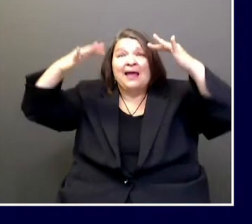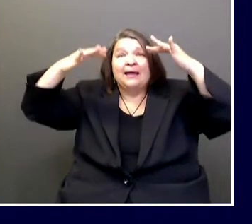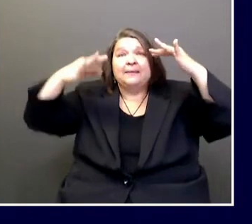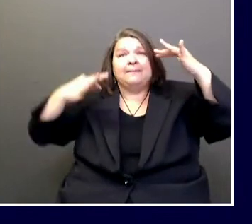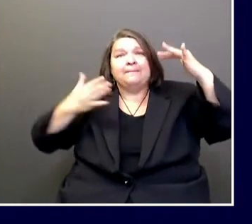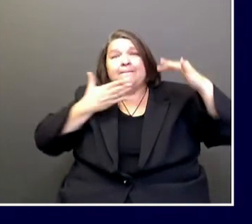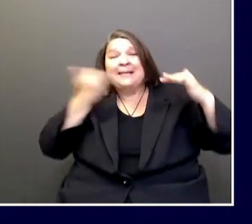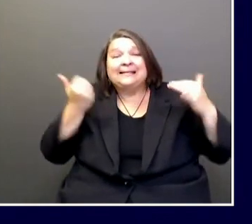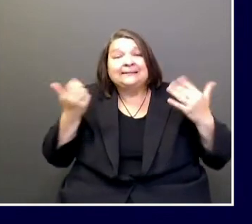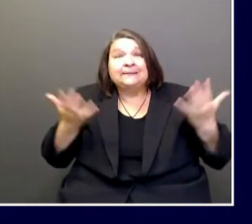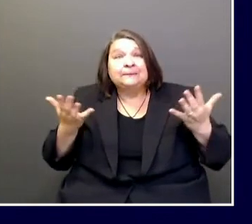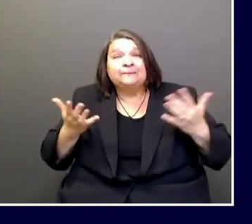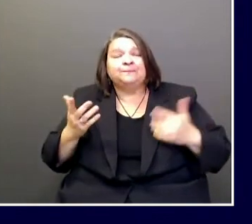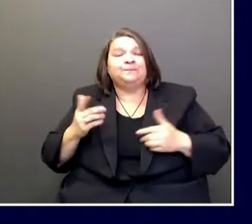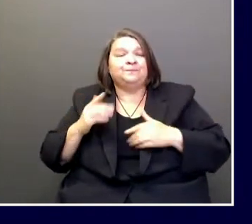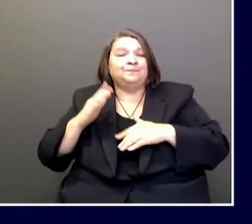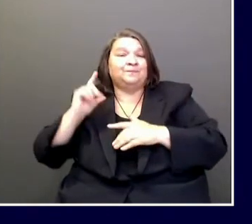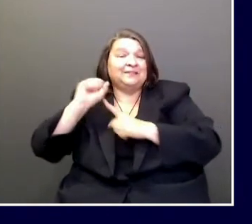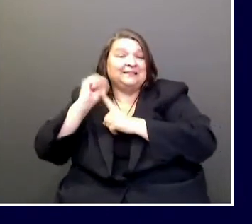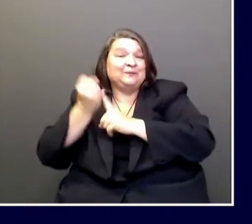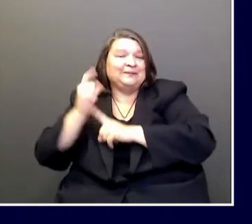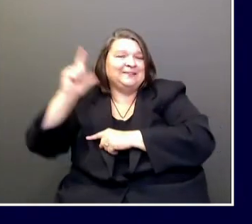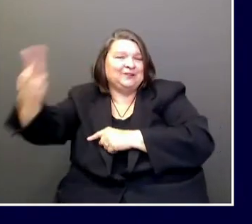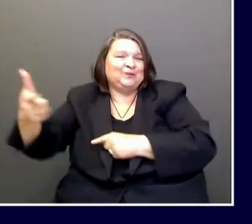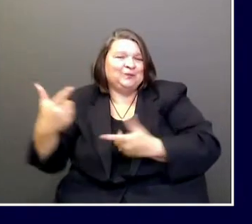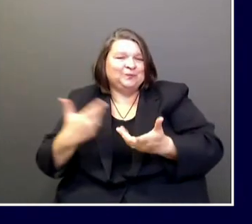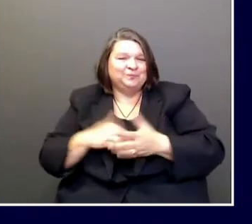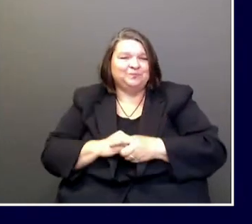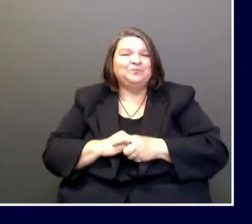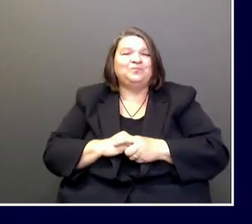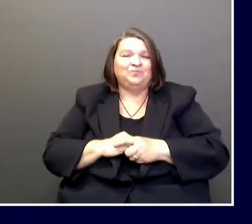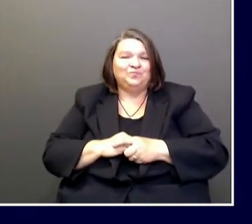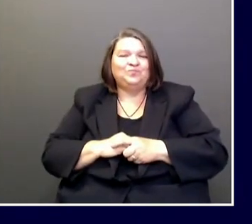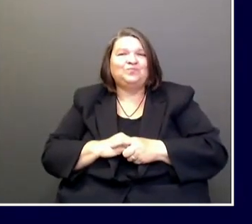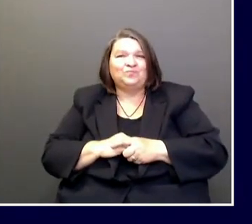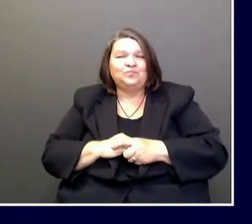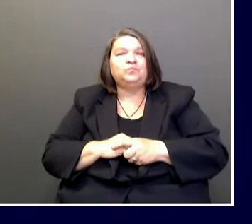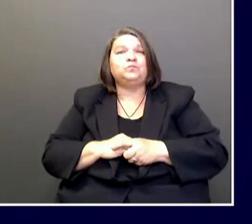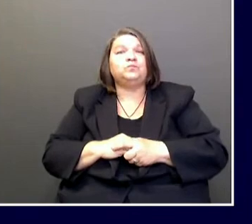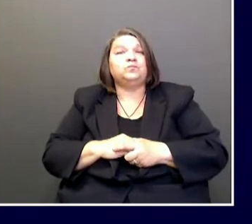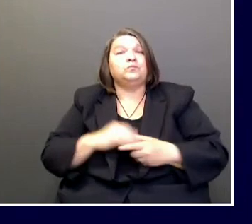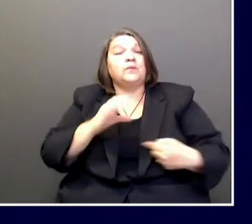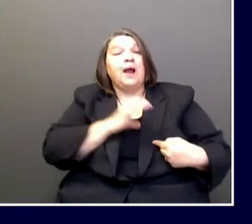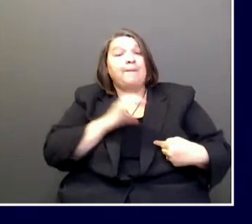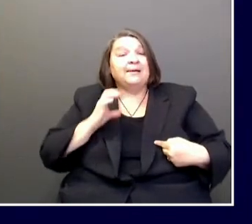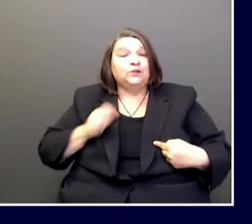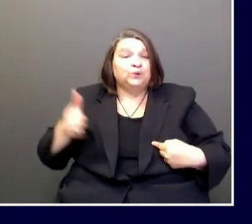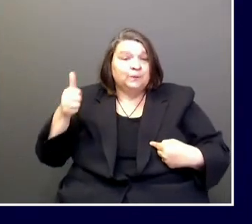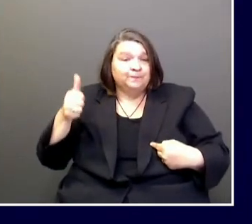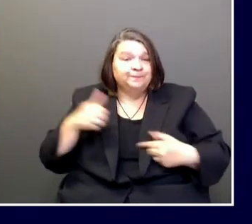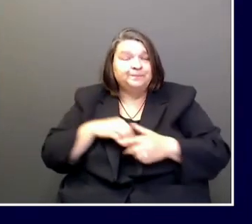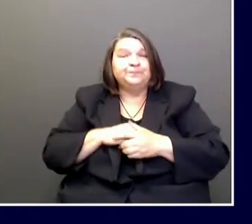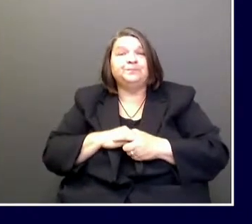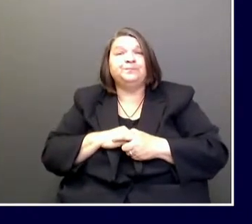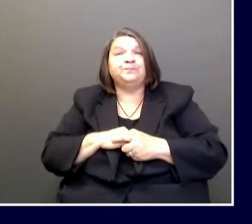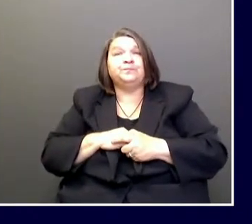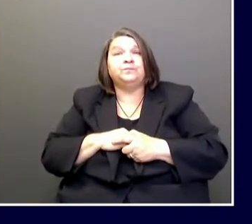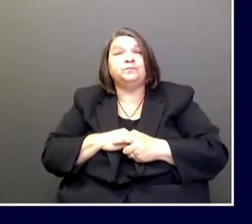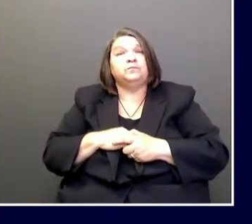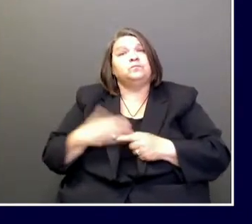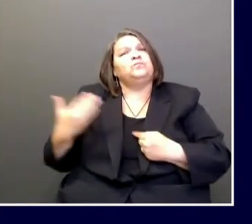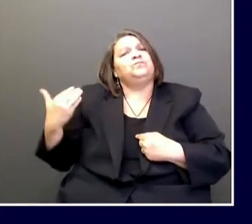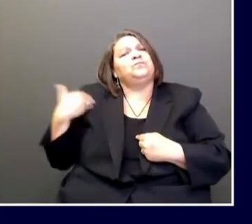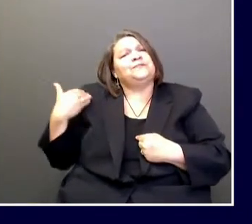Lambrew. I know that a month or so ago, there were some discussions about other strategies the state could adopt to make vaccines